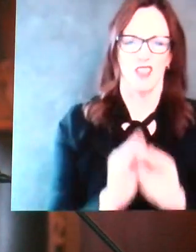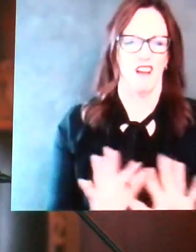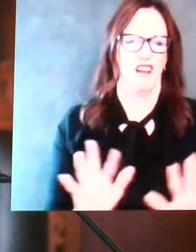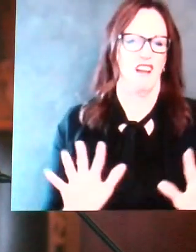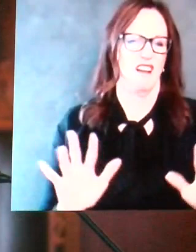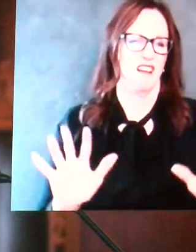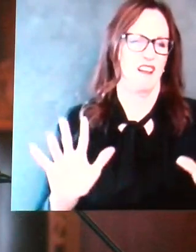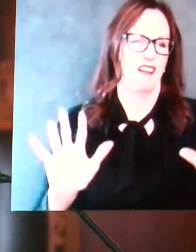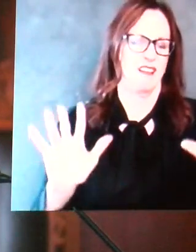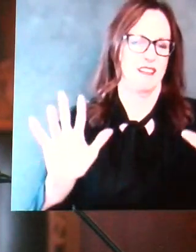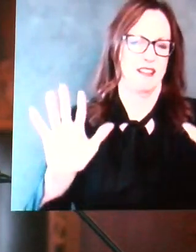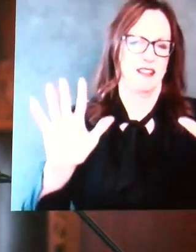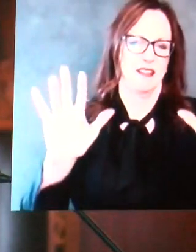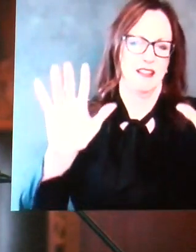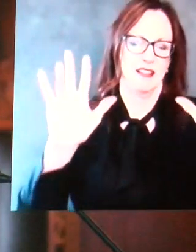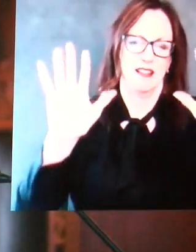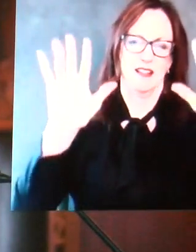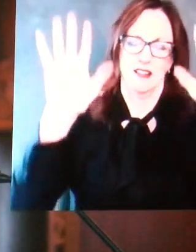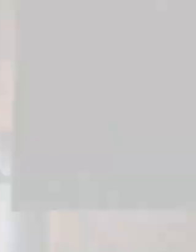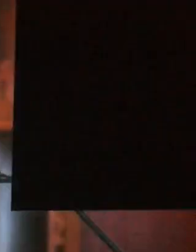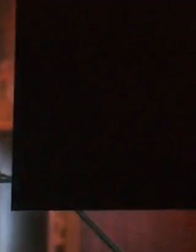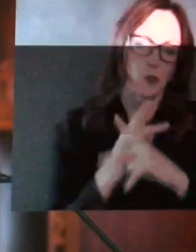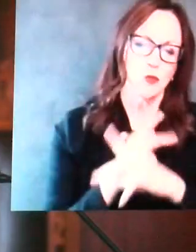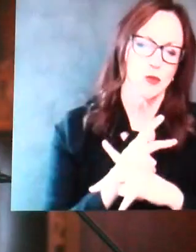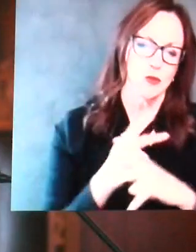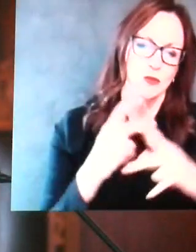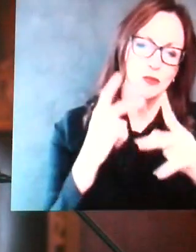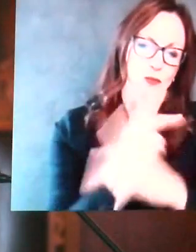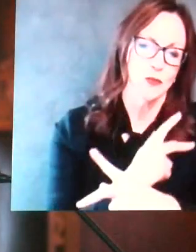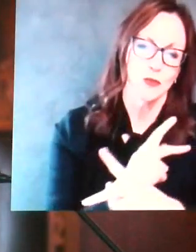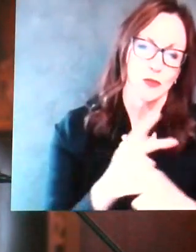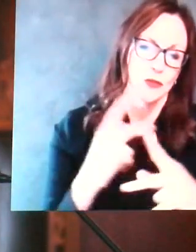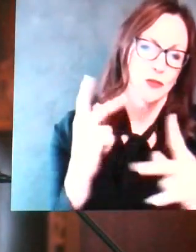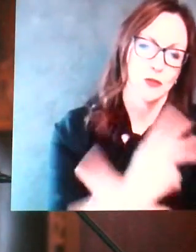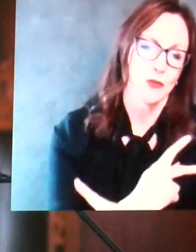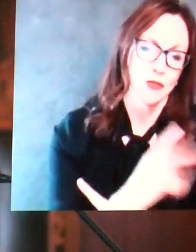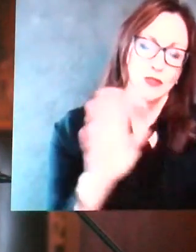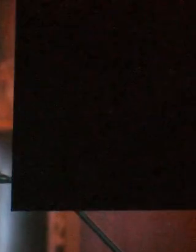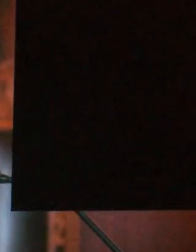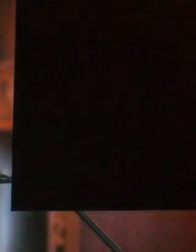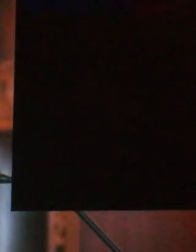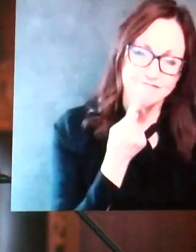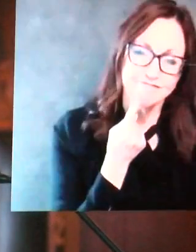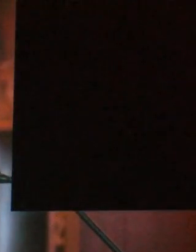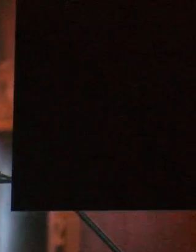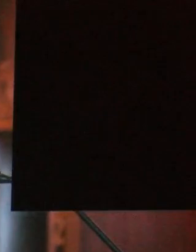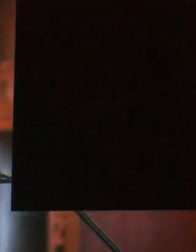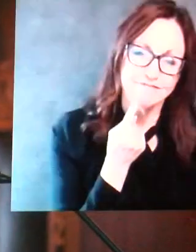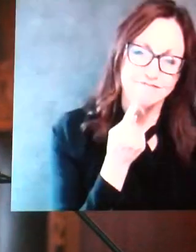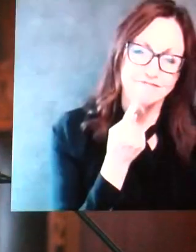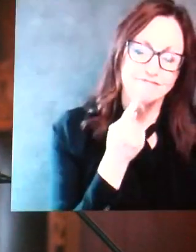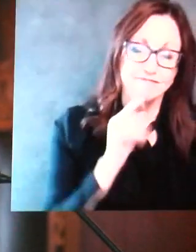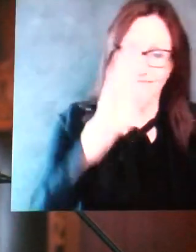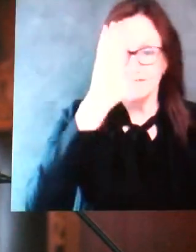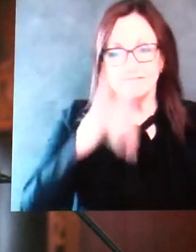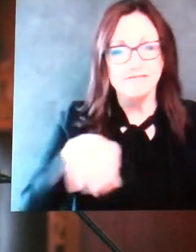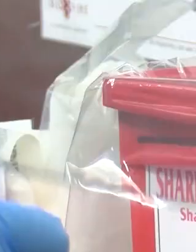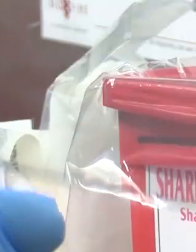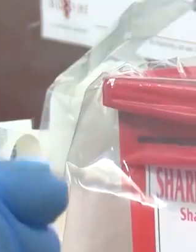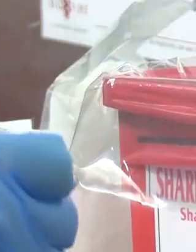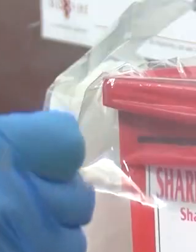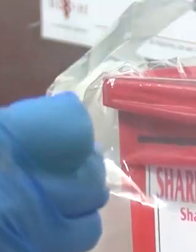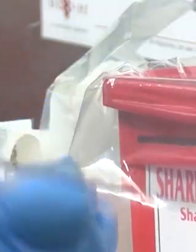very high disease activity level. This week, we have added a new category. Critically